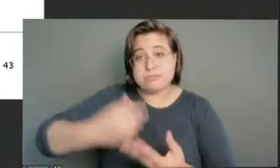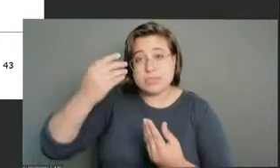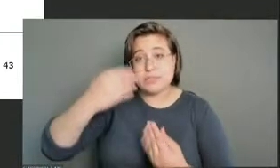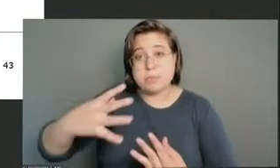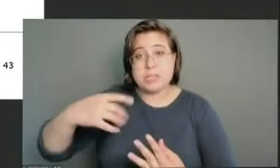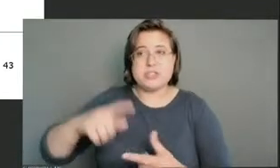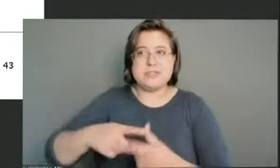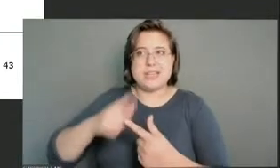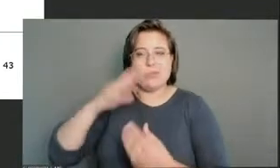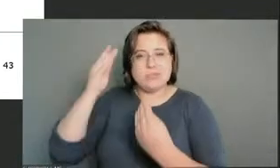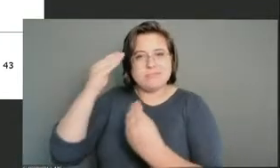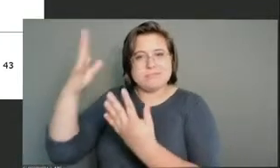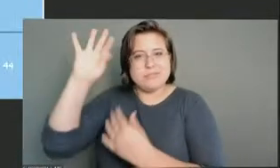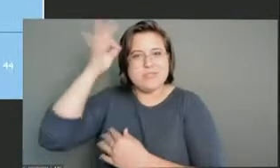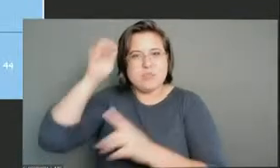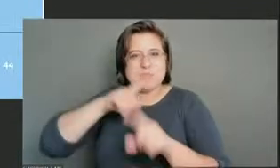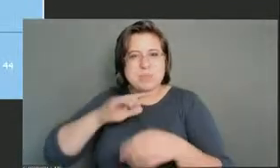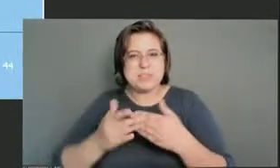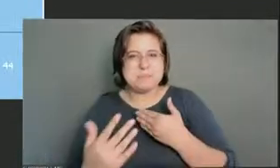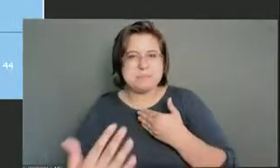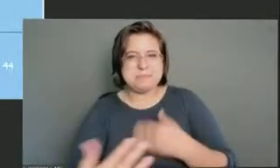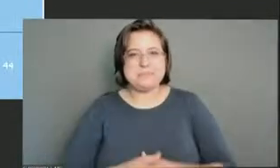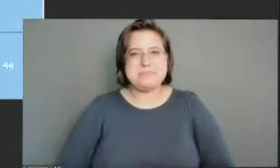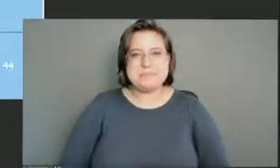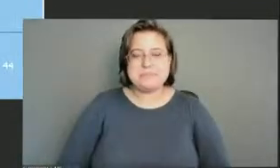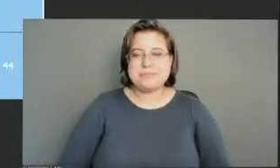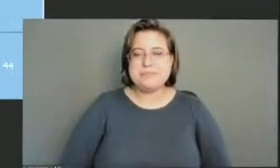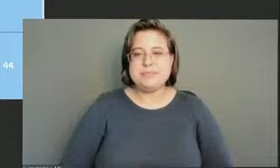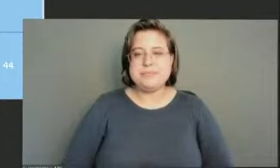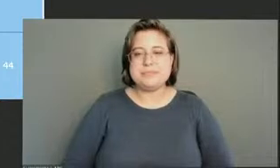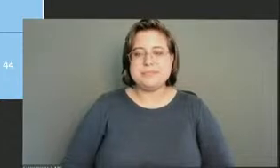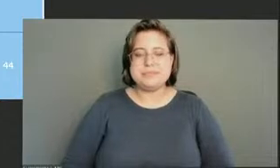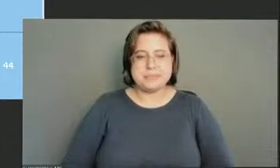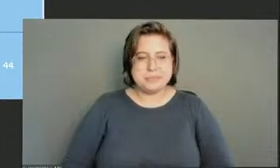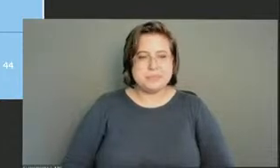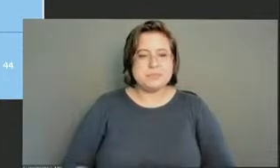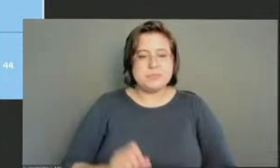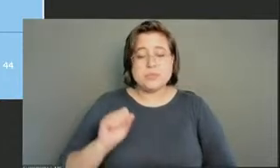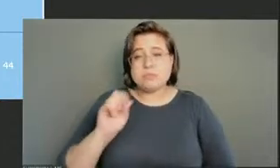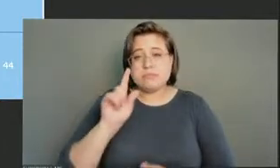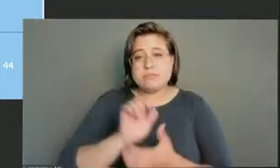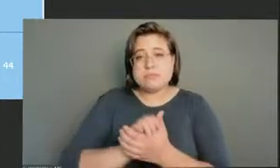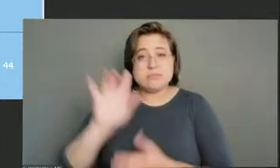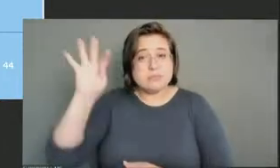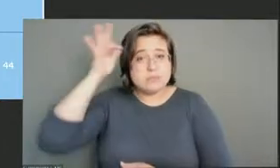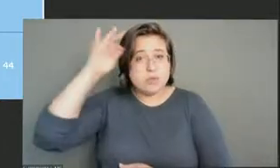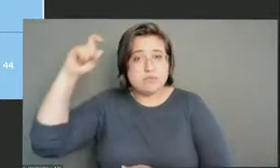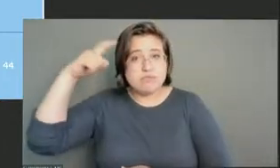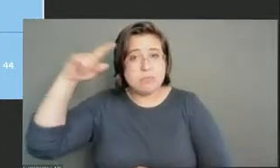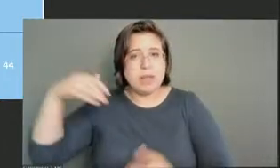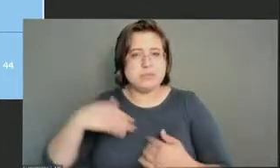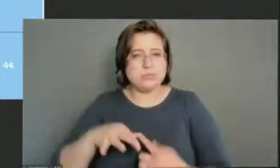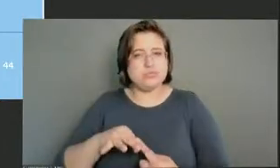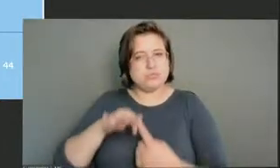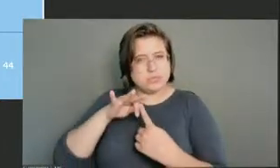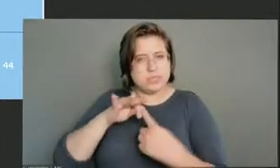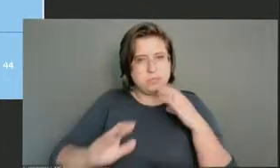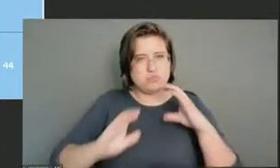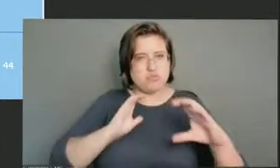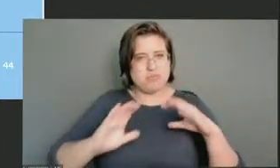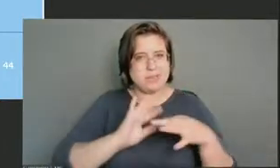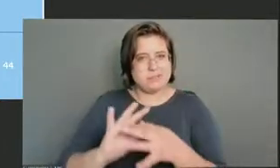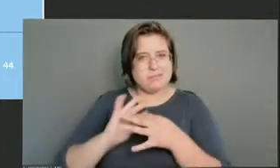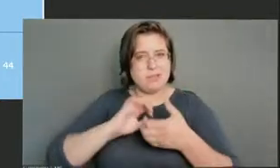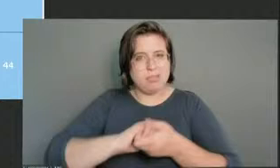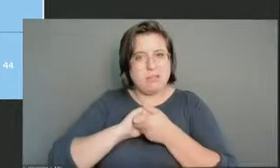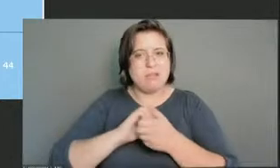forward. Next slide, please. So we believe that the federal government has a unique communications and collaboration